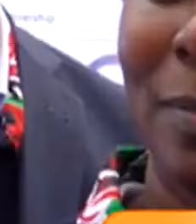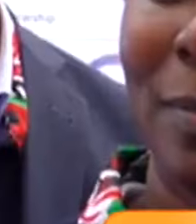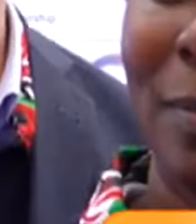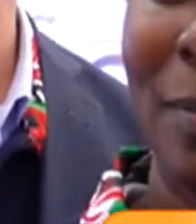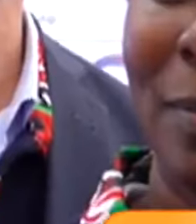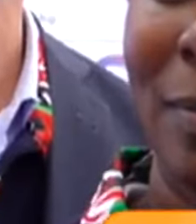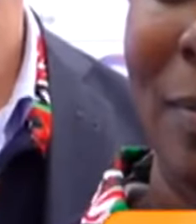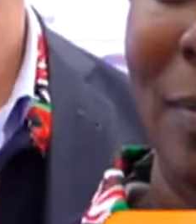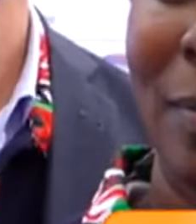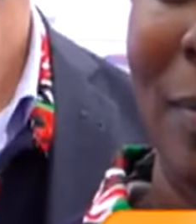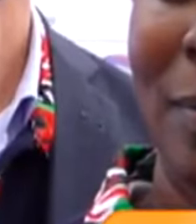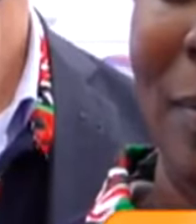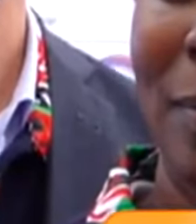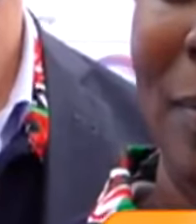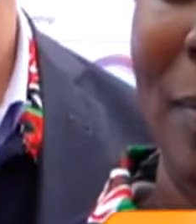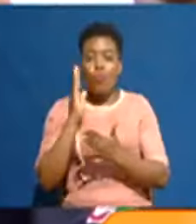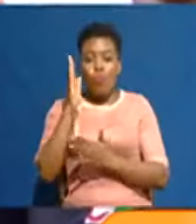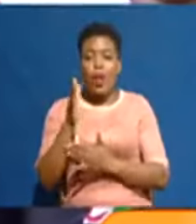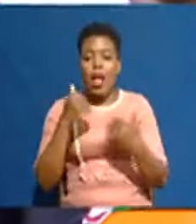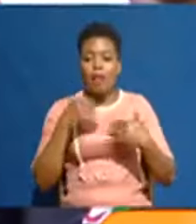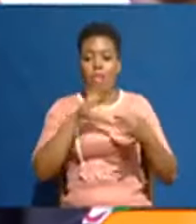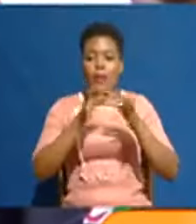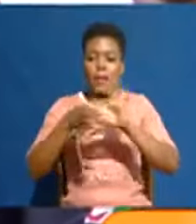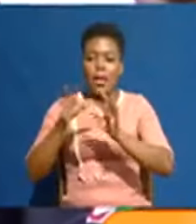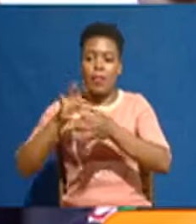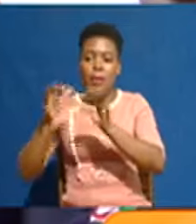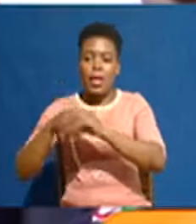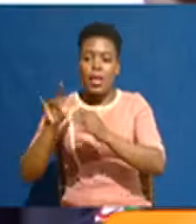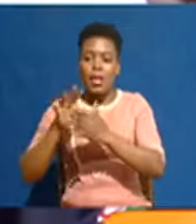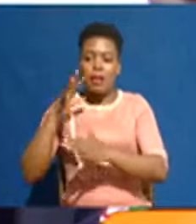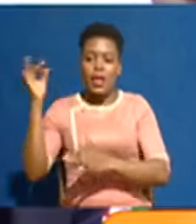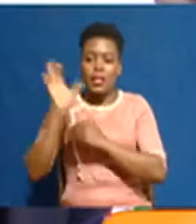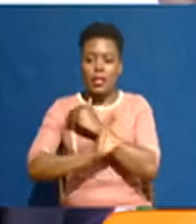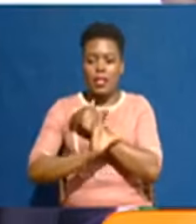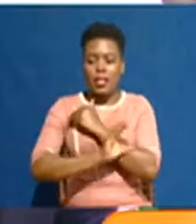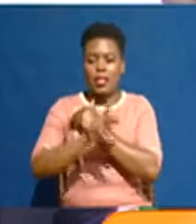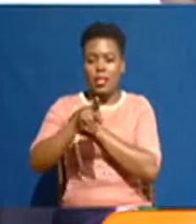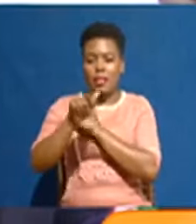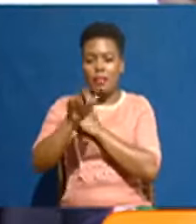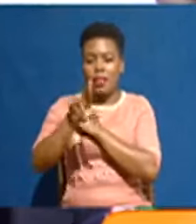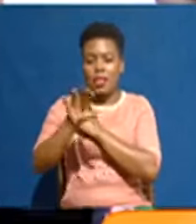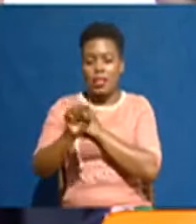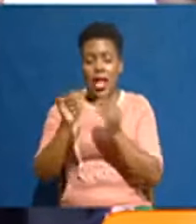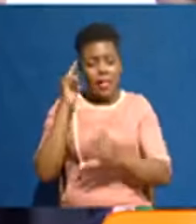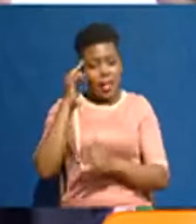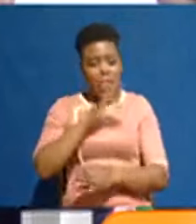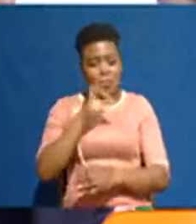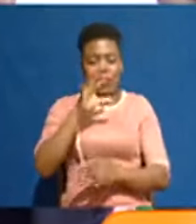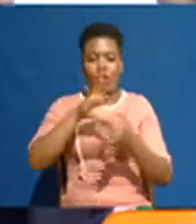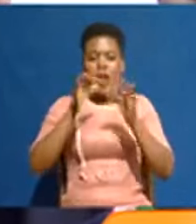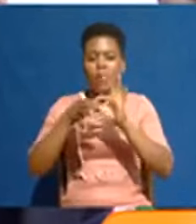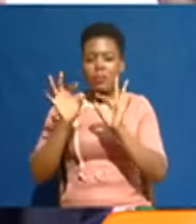A week before we're going to host the Olympic and Paralympic Games in Paris, I think the spirit of